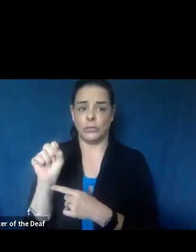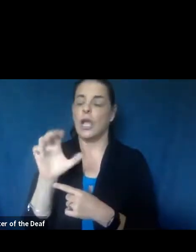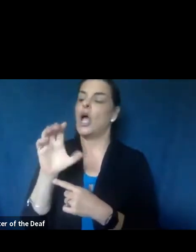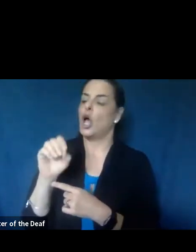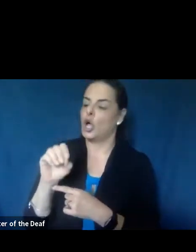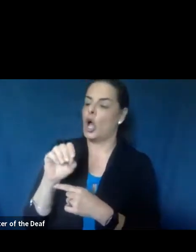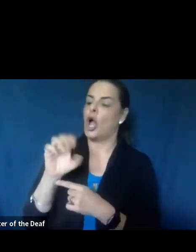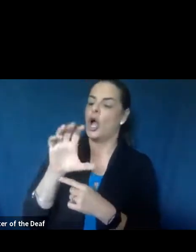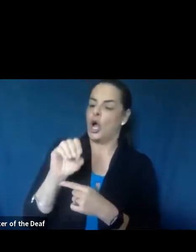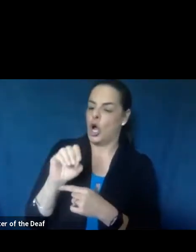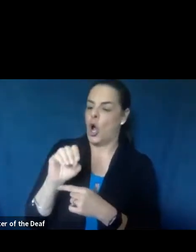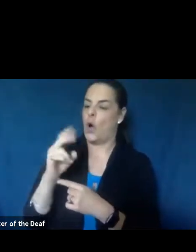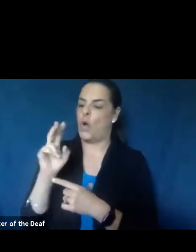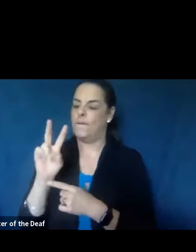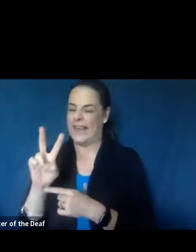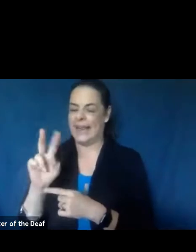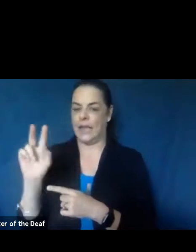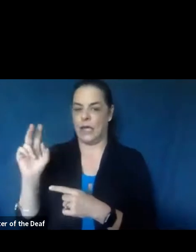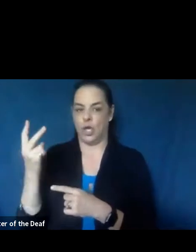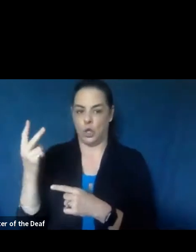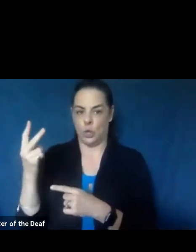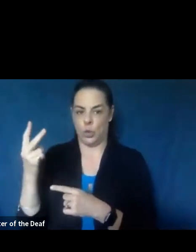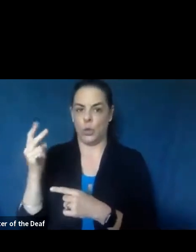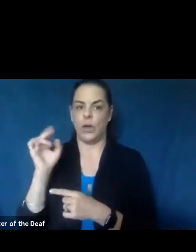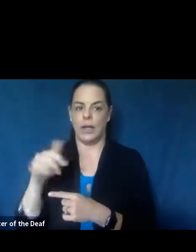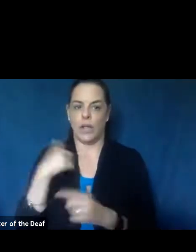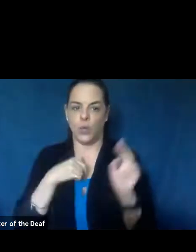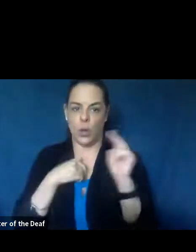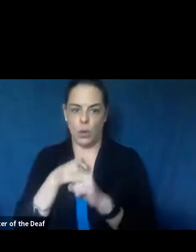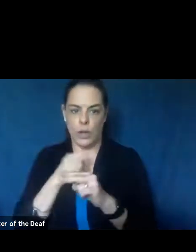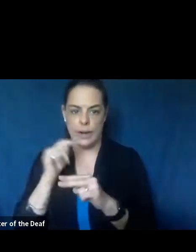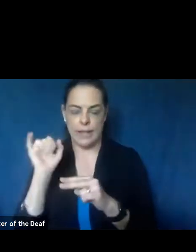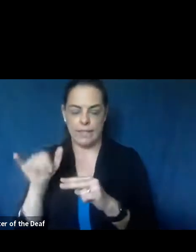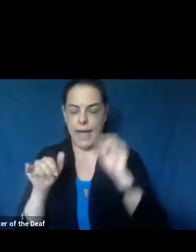SARS-CoV-2. Thank you. I was about to say that backwards. That's what we're looking at.